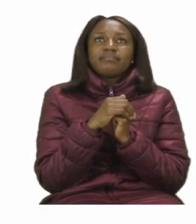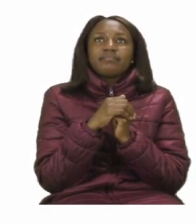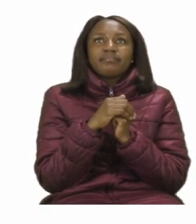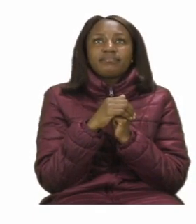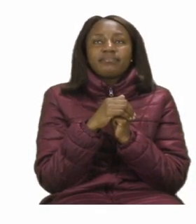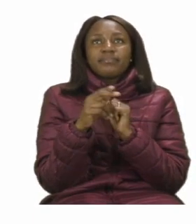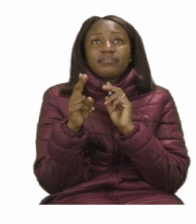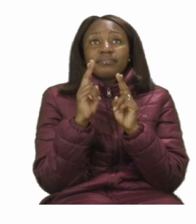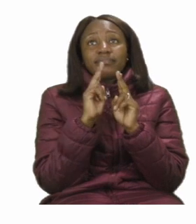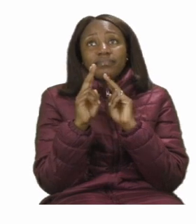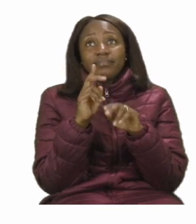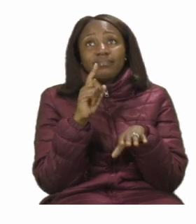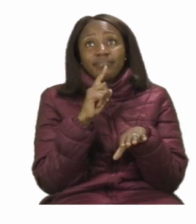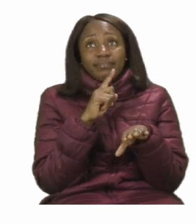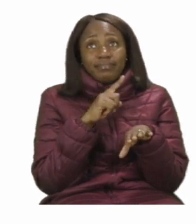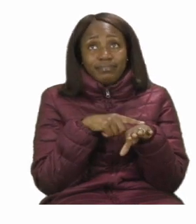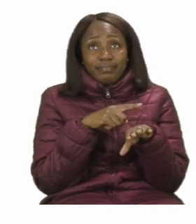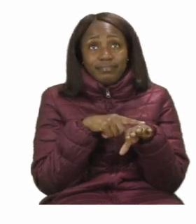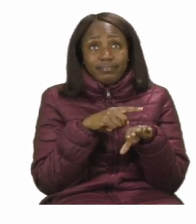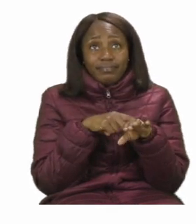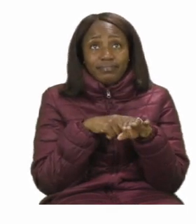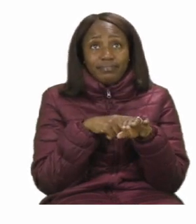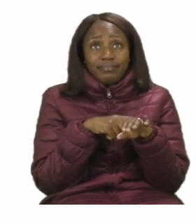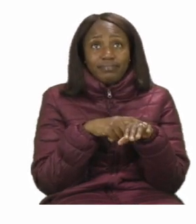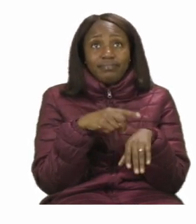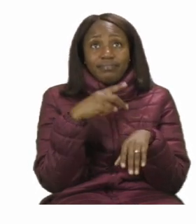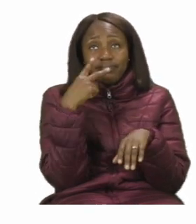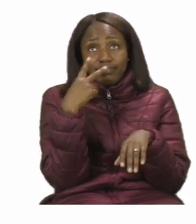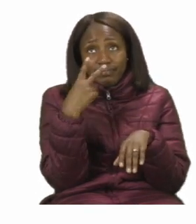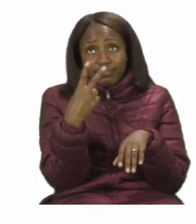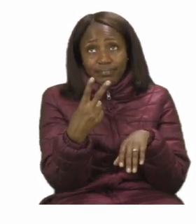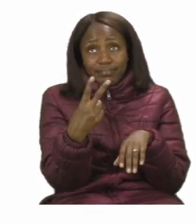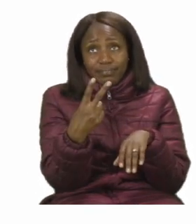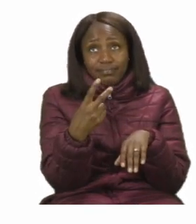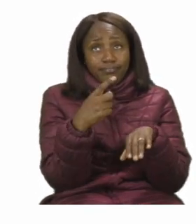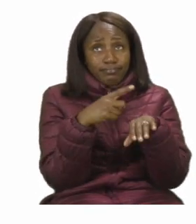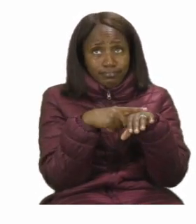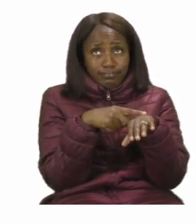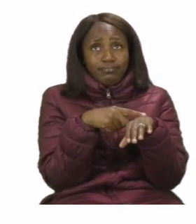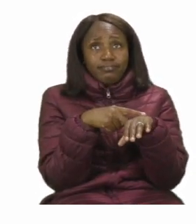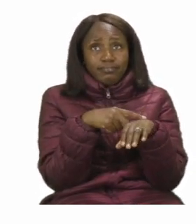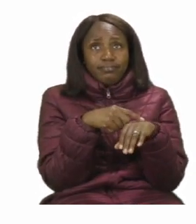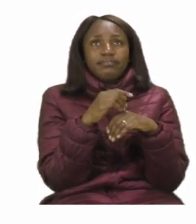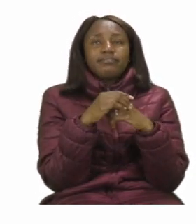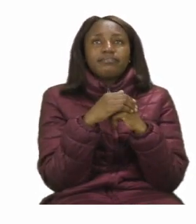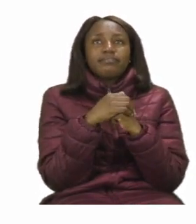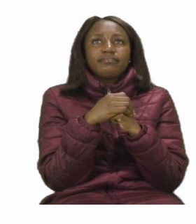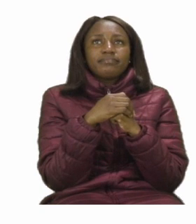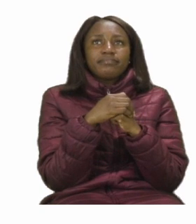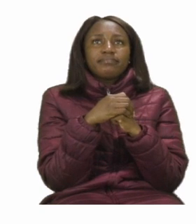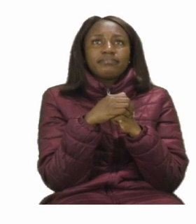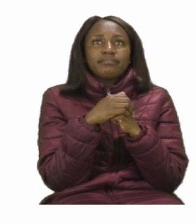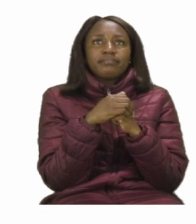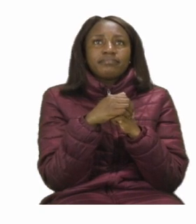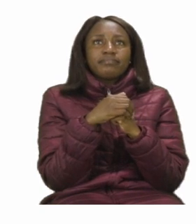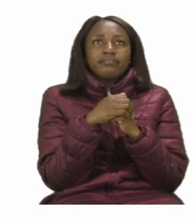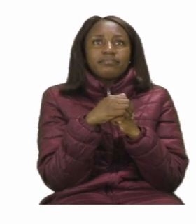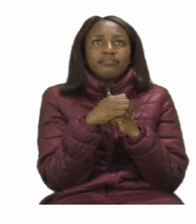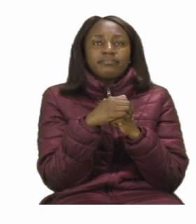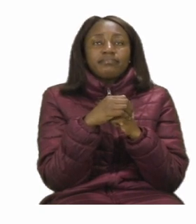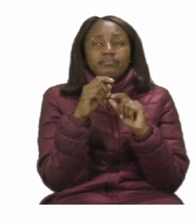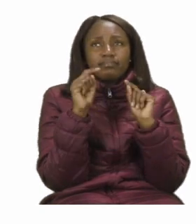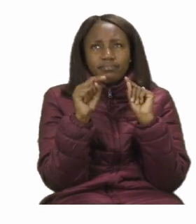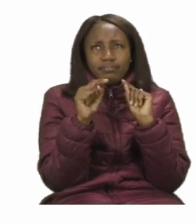computation and today we look at time. Okay, Here we are going to look at